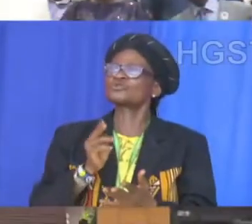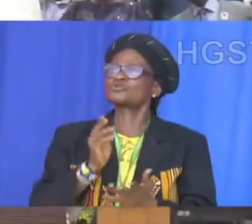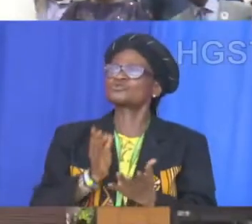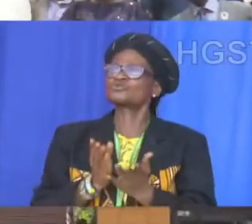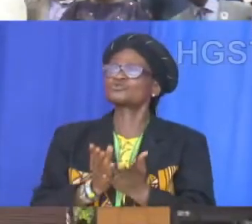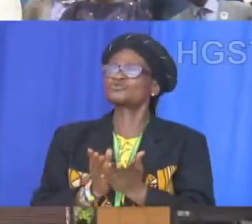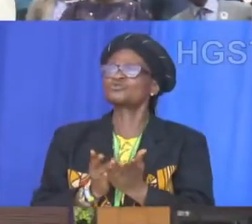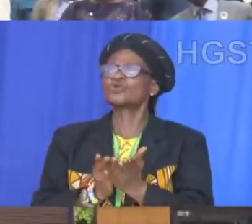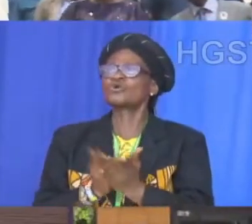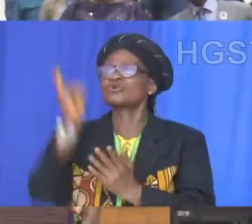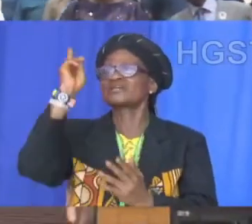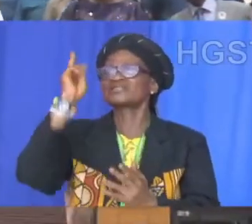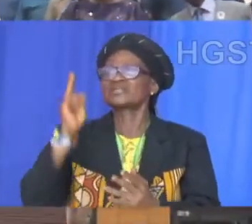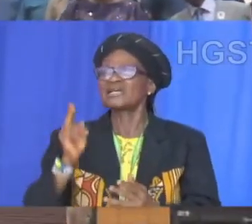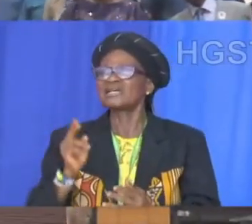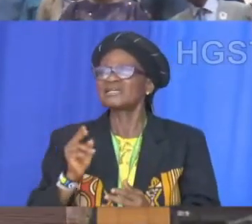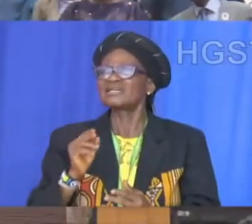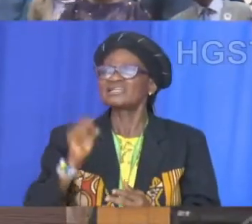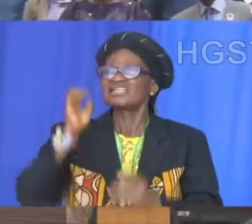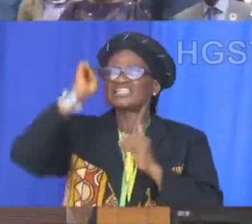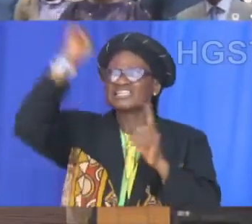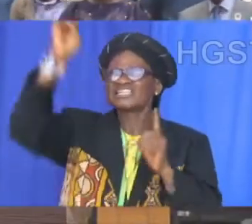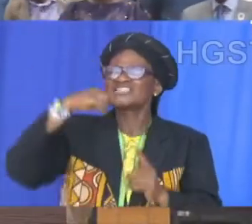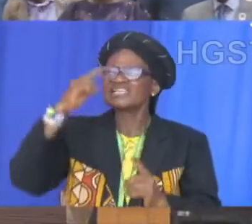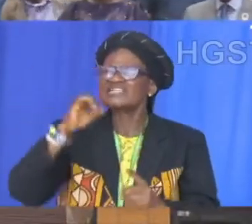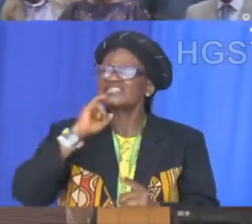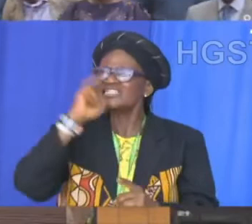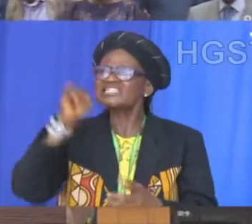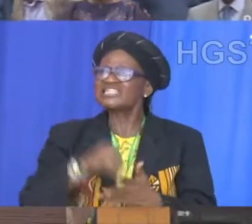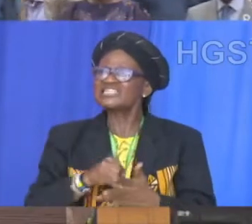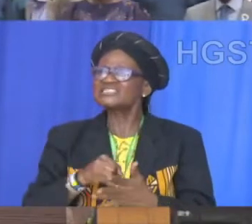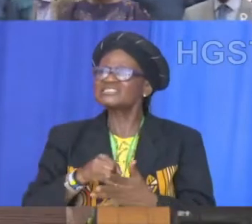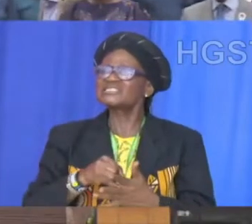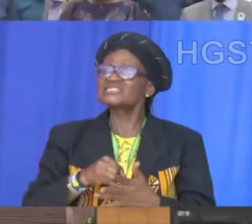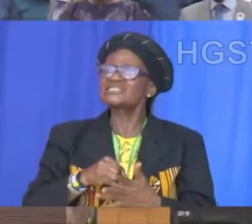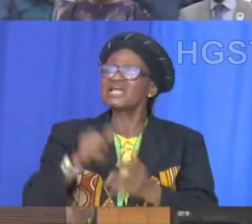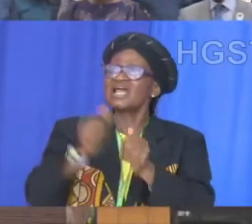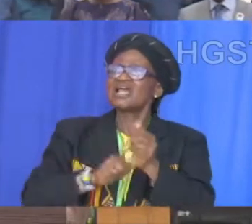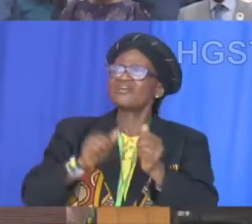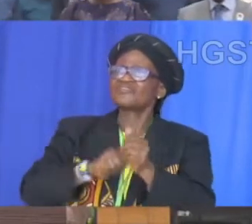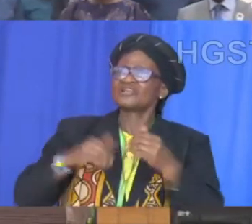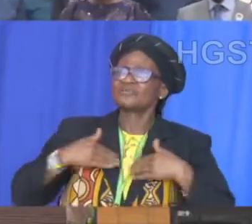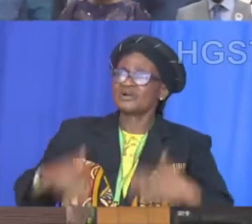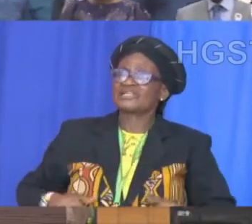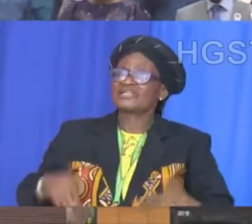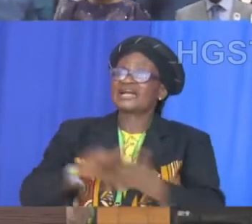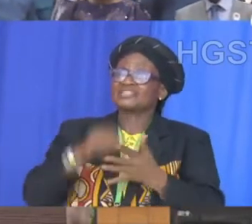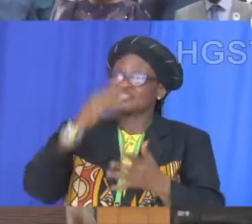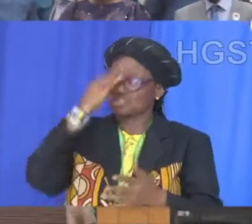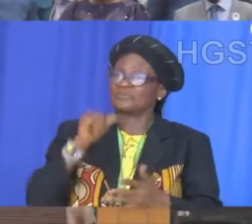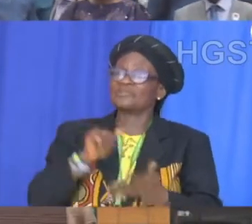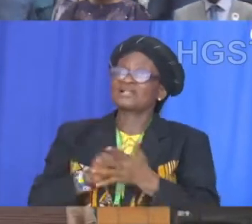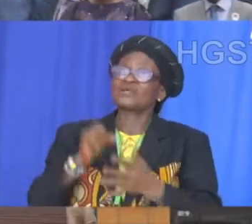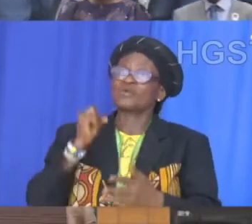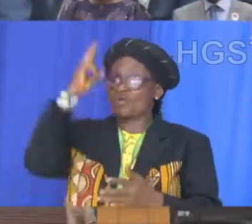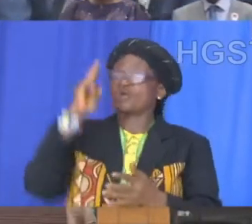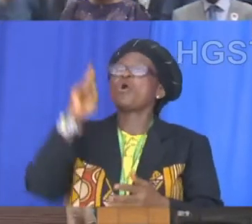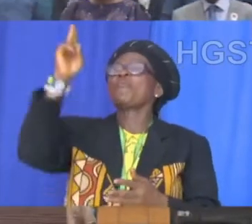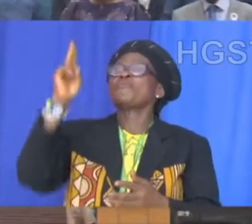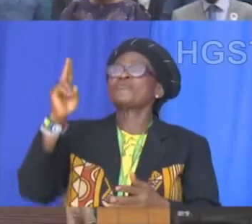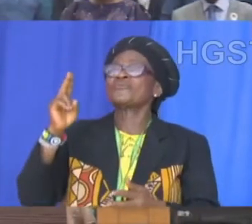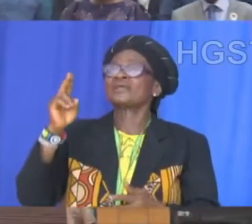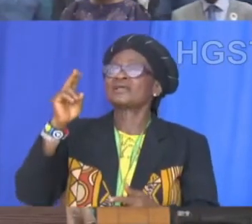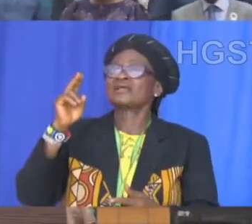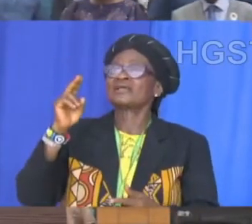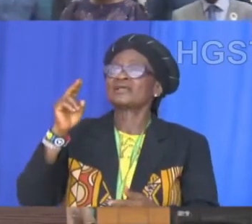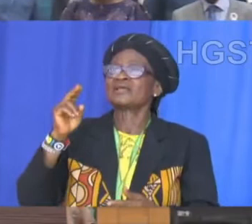He said, is it everybody who slept who woke up? I said, no. I said, can we put that